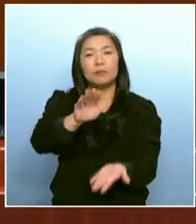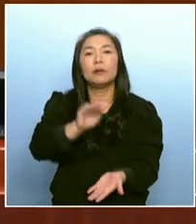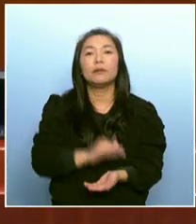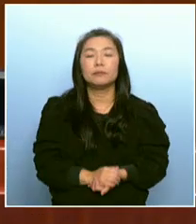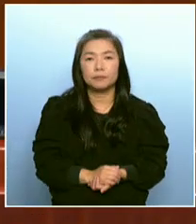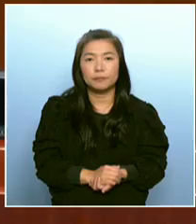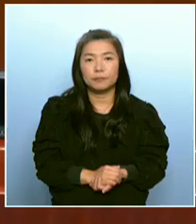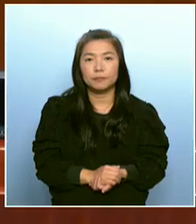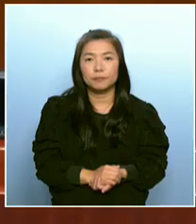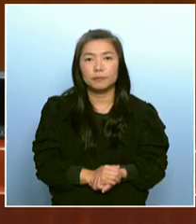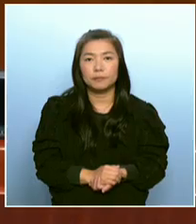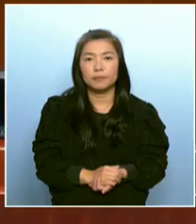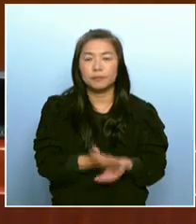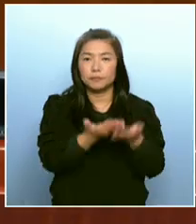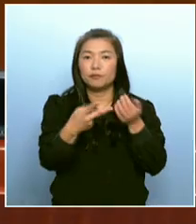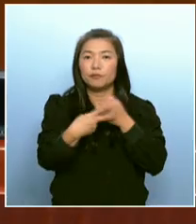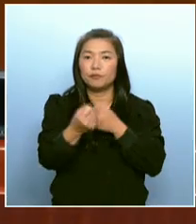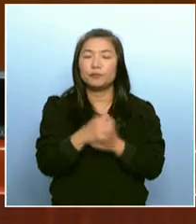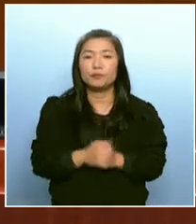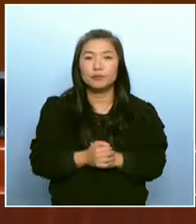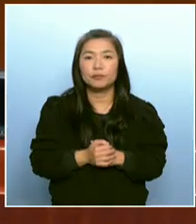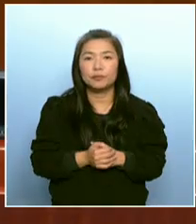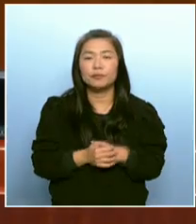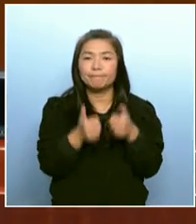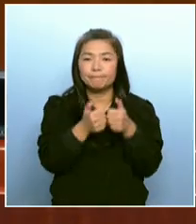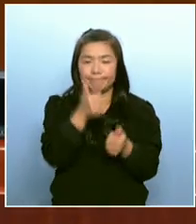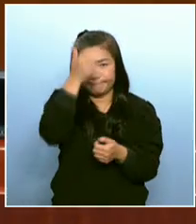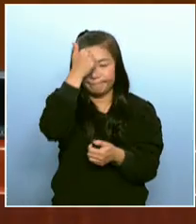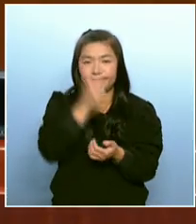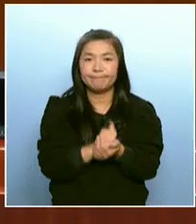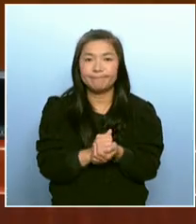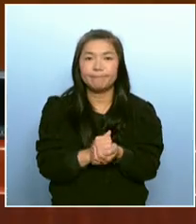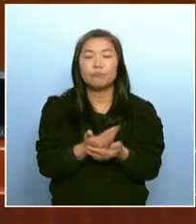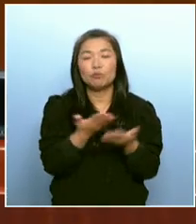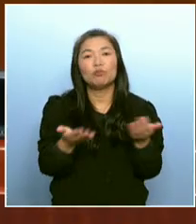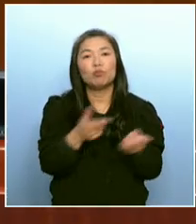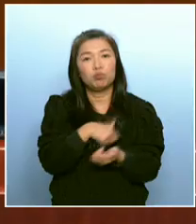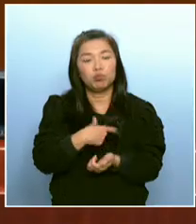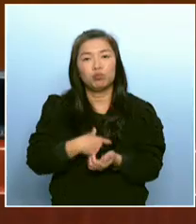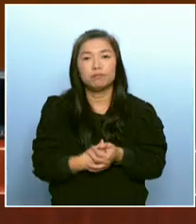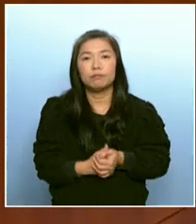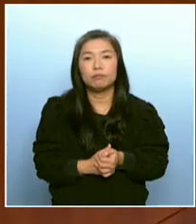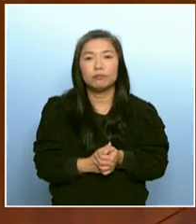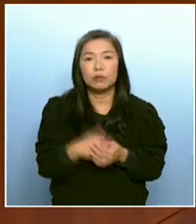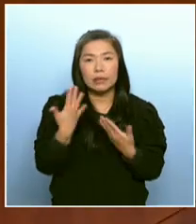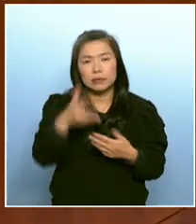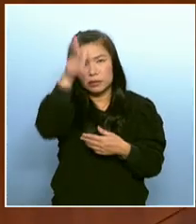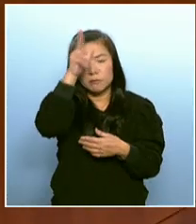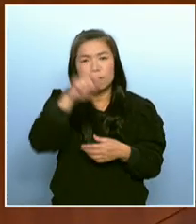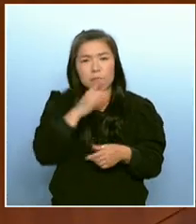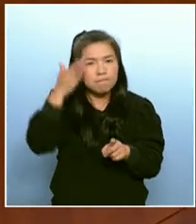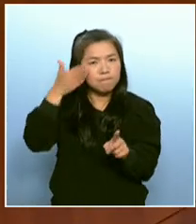CB-161/2026-02. Members who'd like to speak, please press the request to speak button. Under Secretary. Thank you,